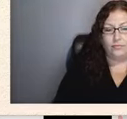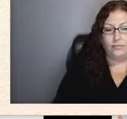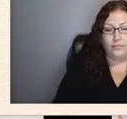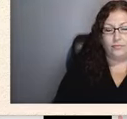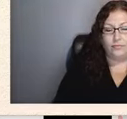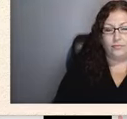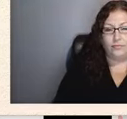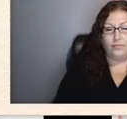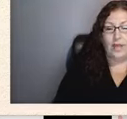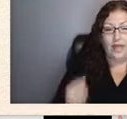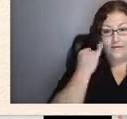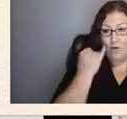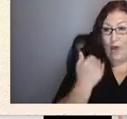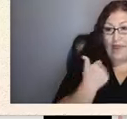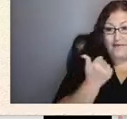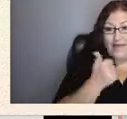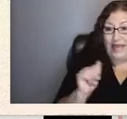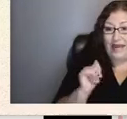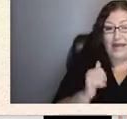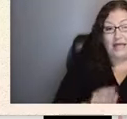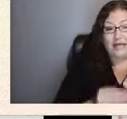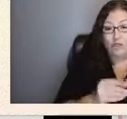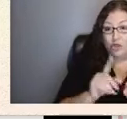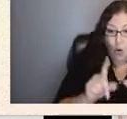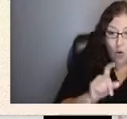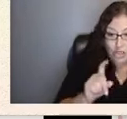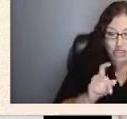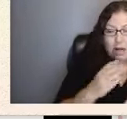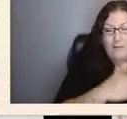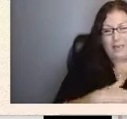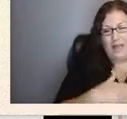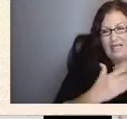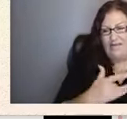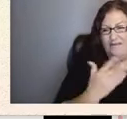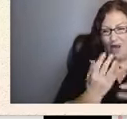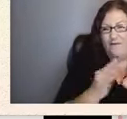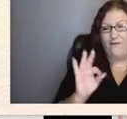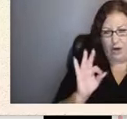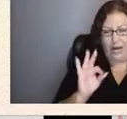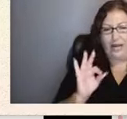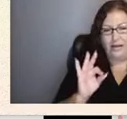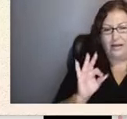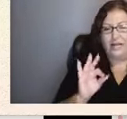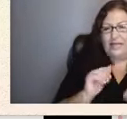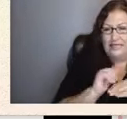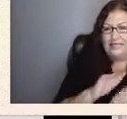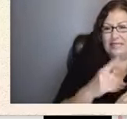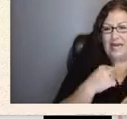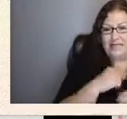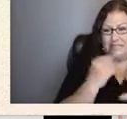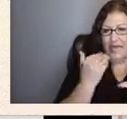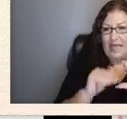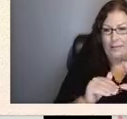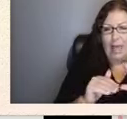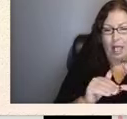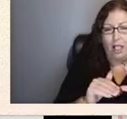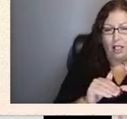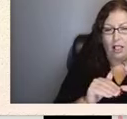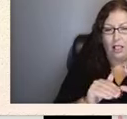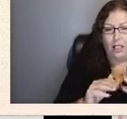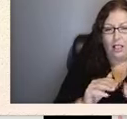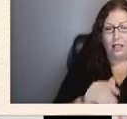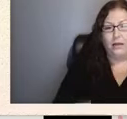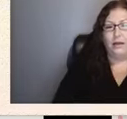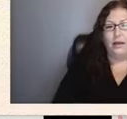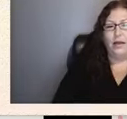And if you have any additional questions, please feel free to send us an email at